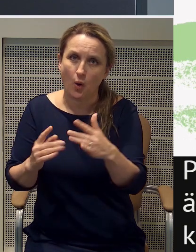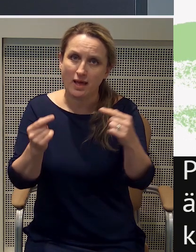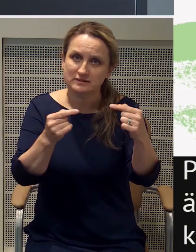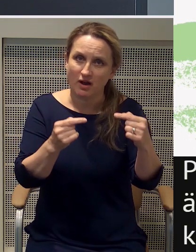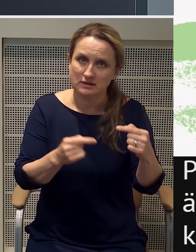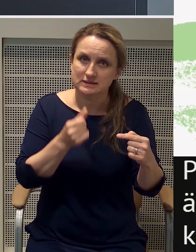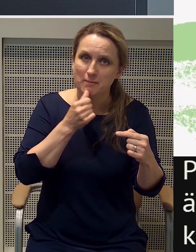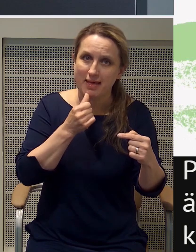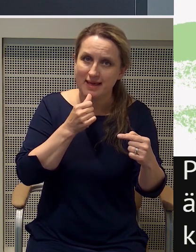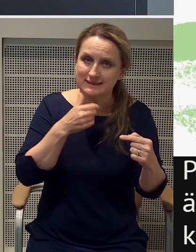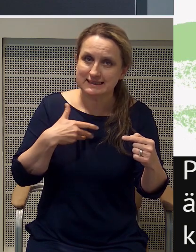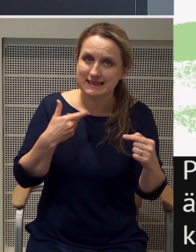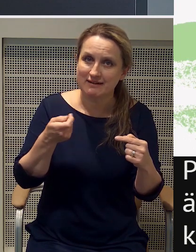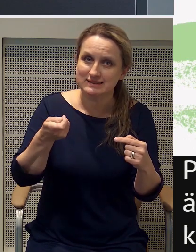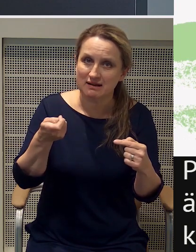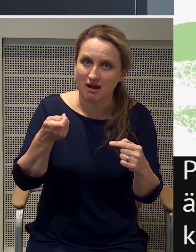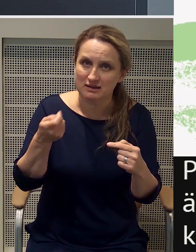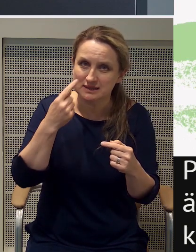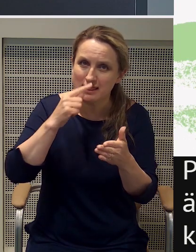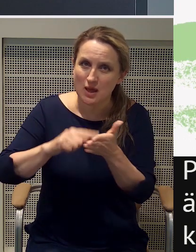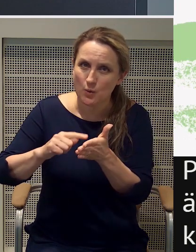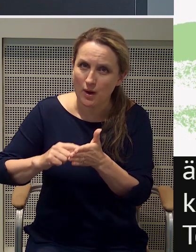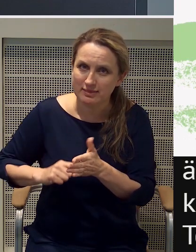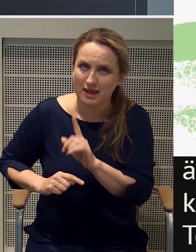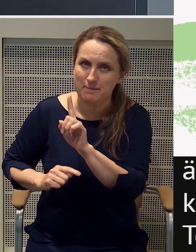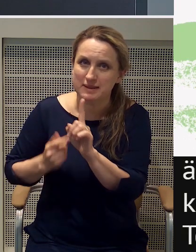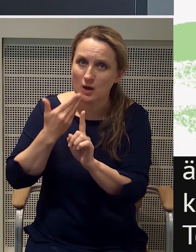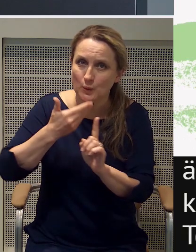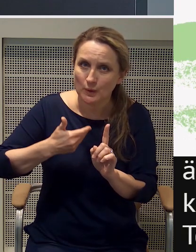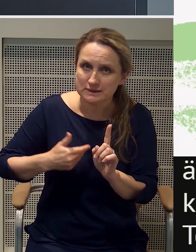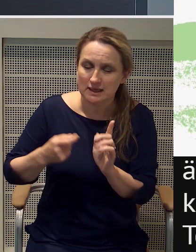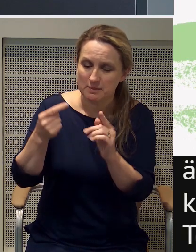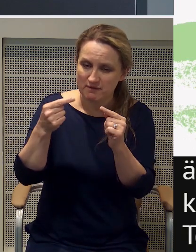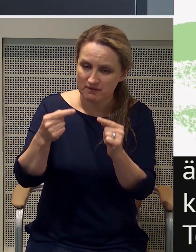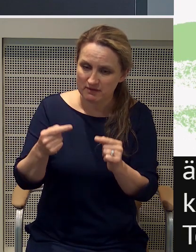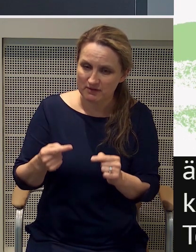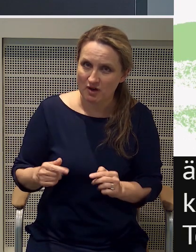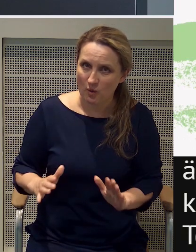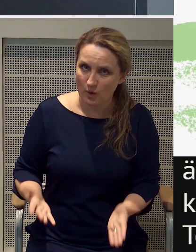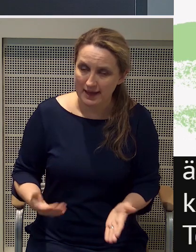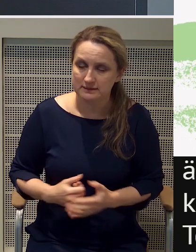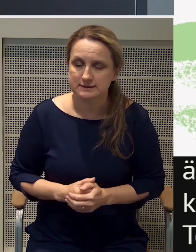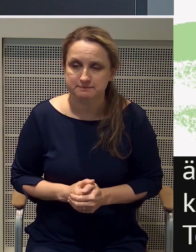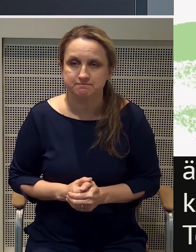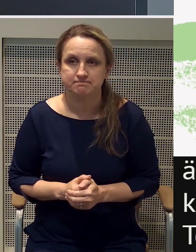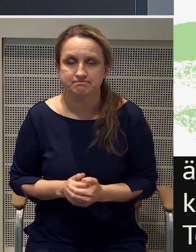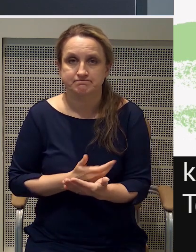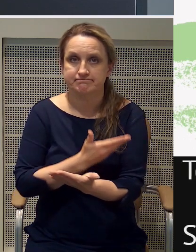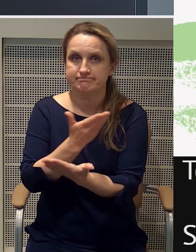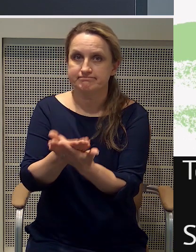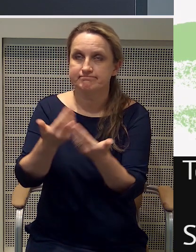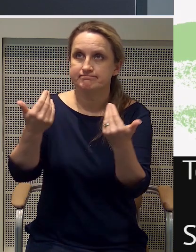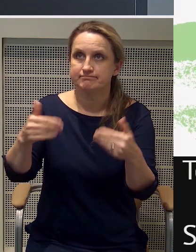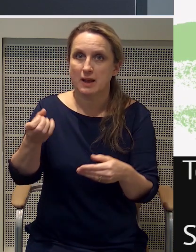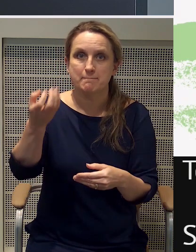process to finalize the application so that it meets all the criteria of the health insurance